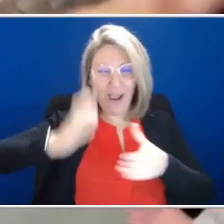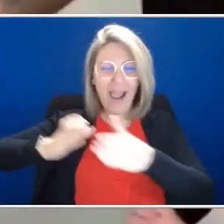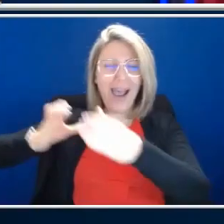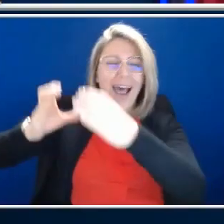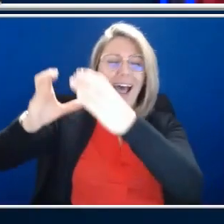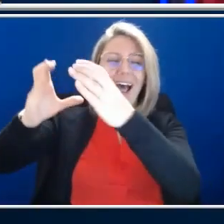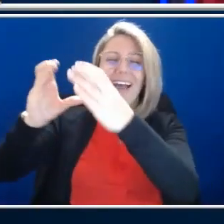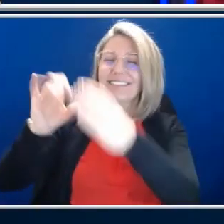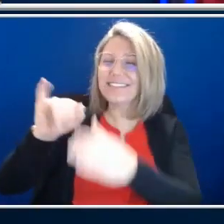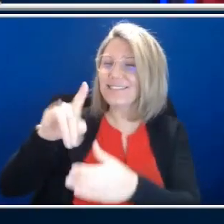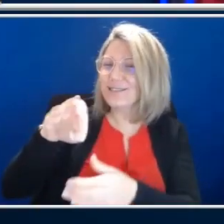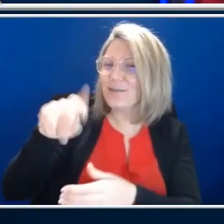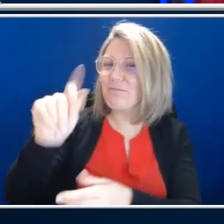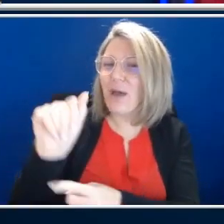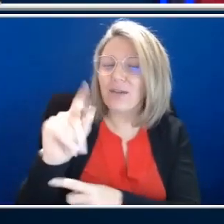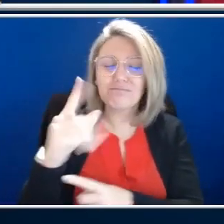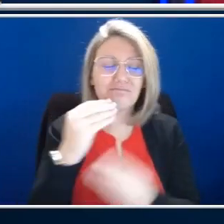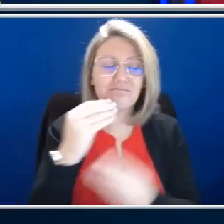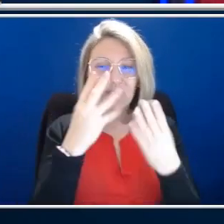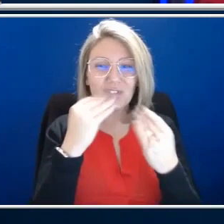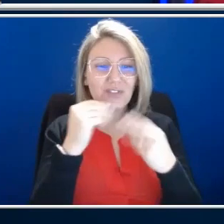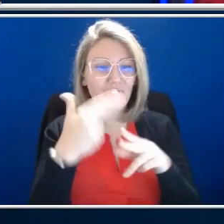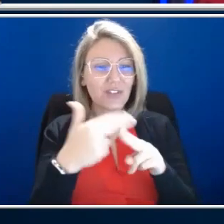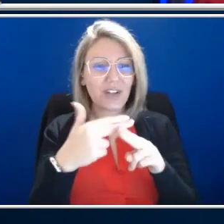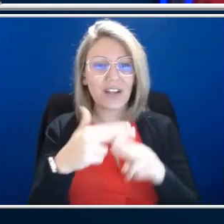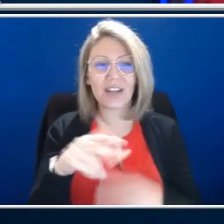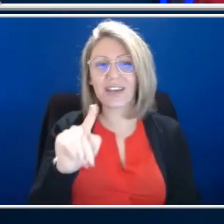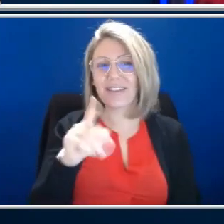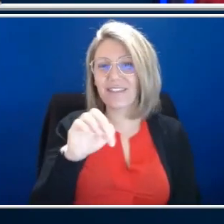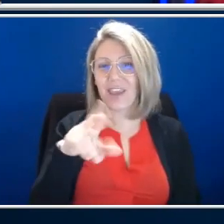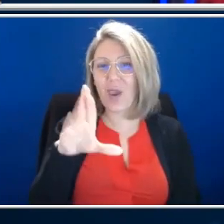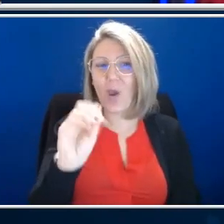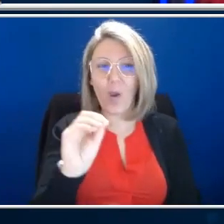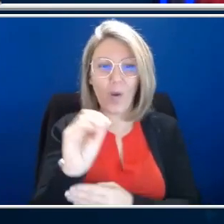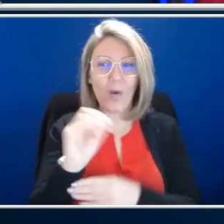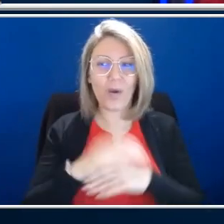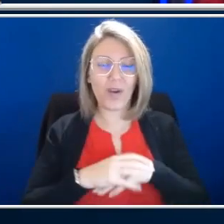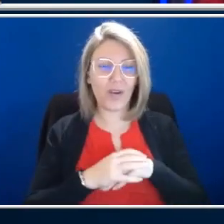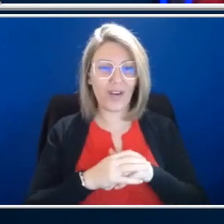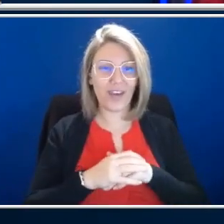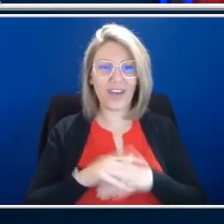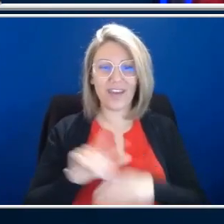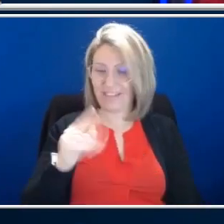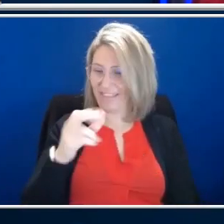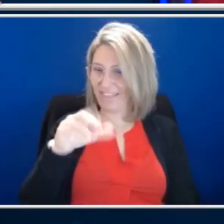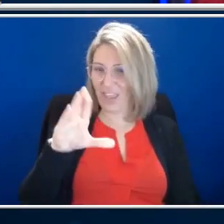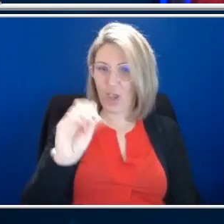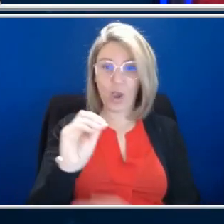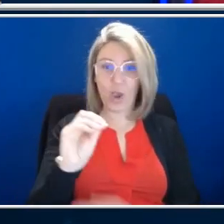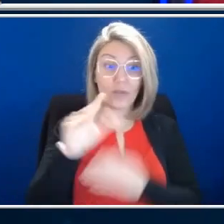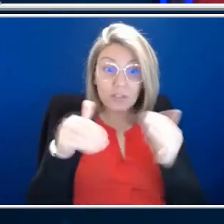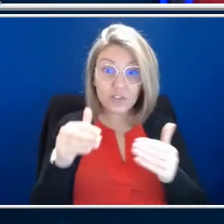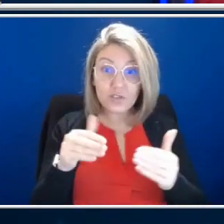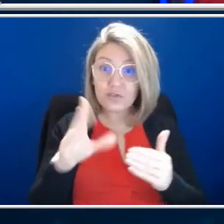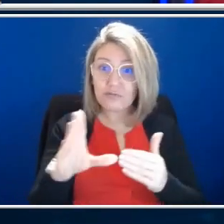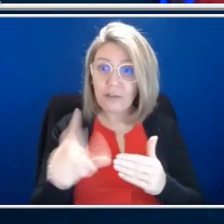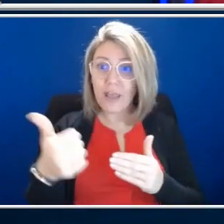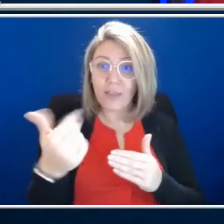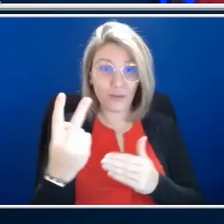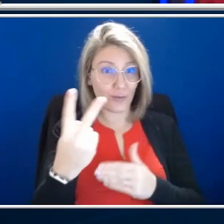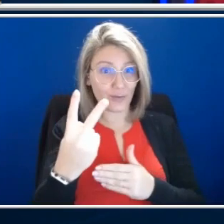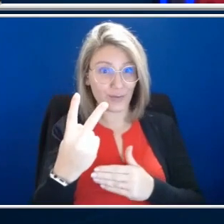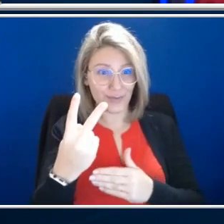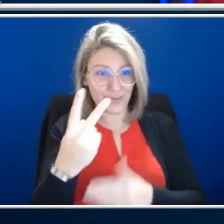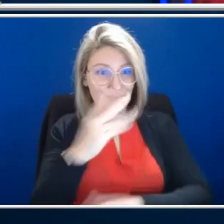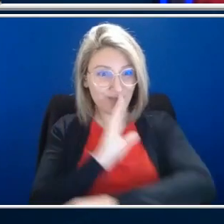What's her name? Her name is Theo. Theo, and you have to introduce us to your other 2 daughters because we see them and we